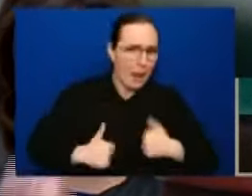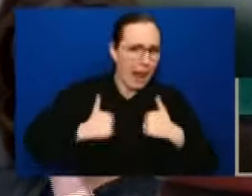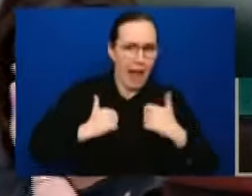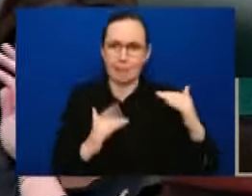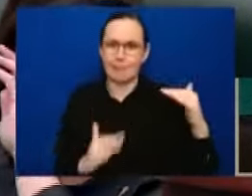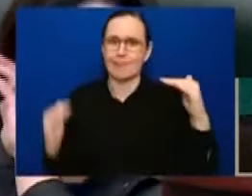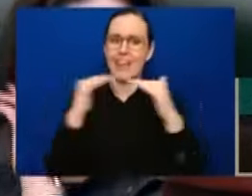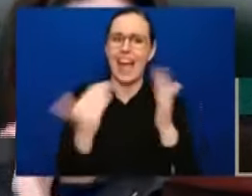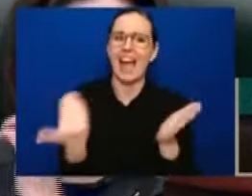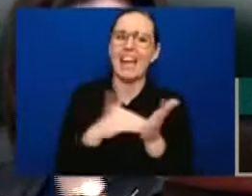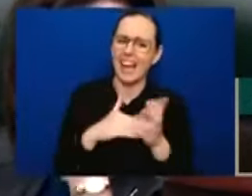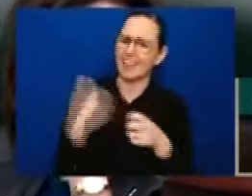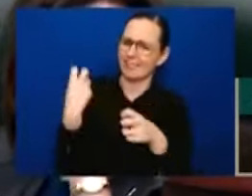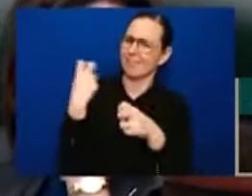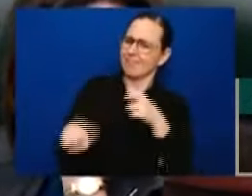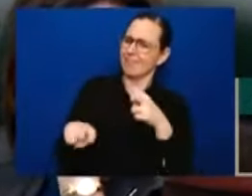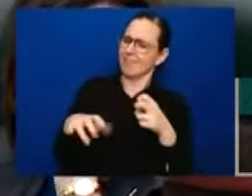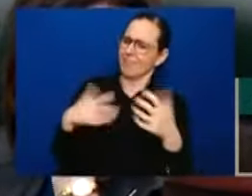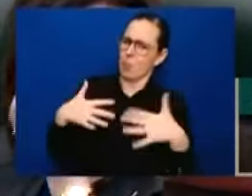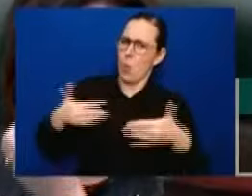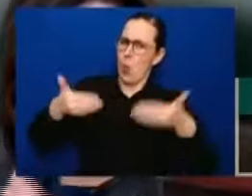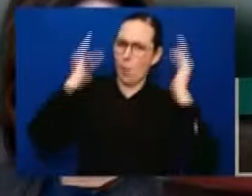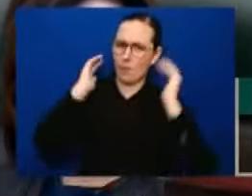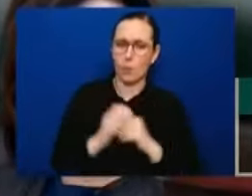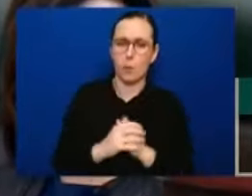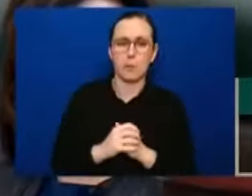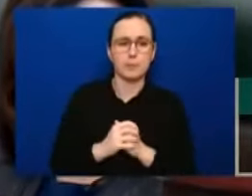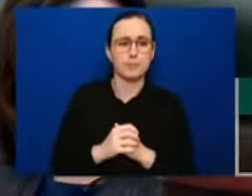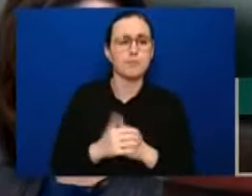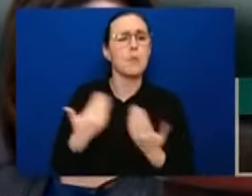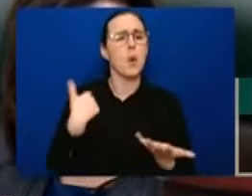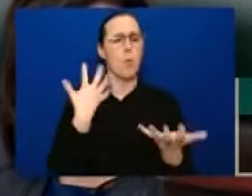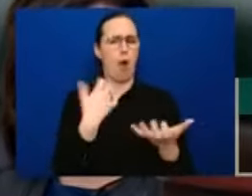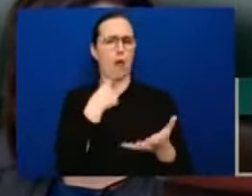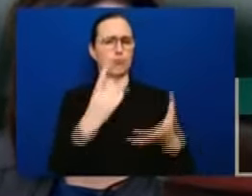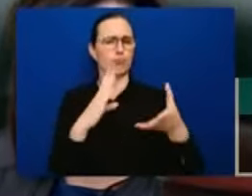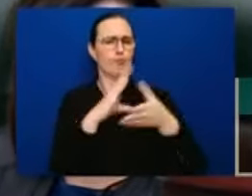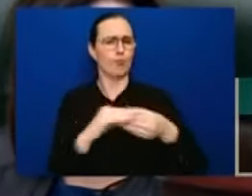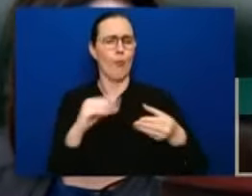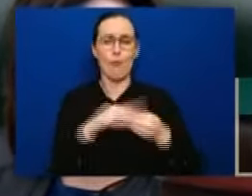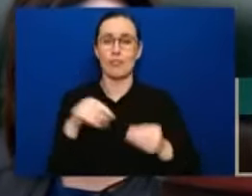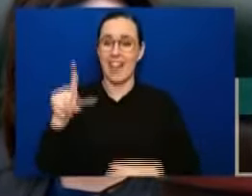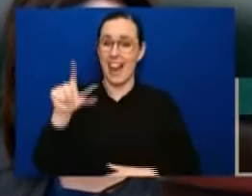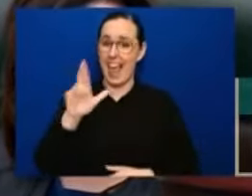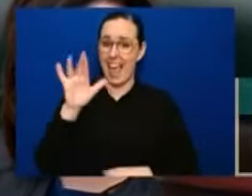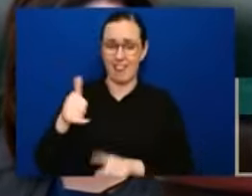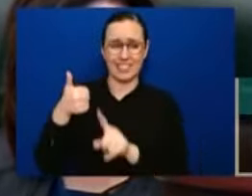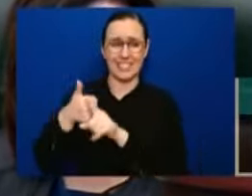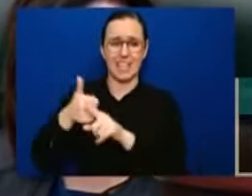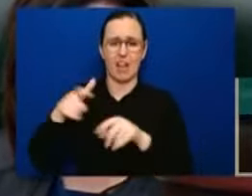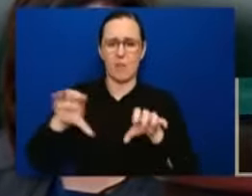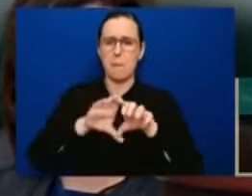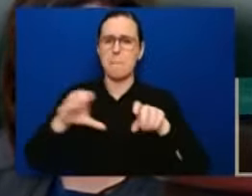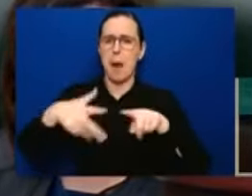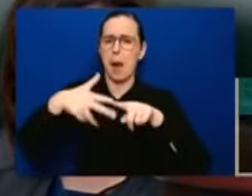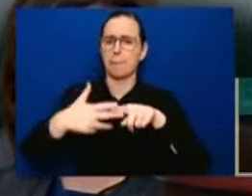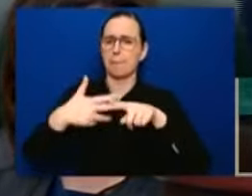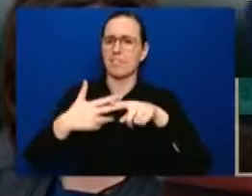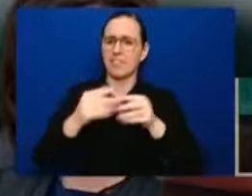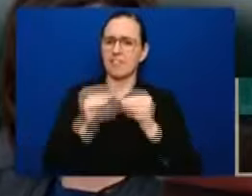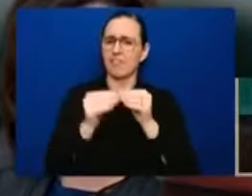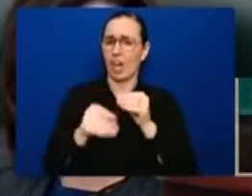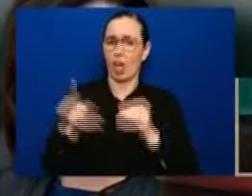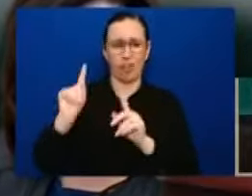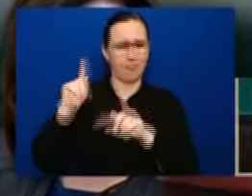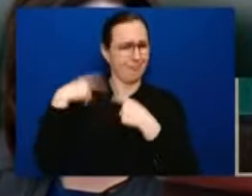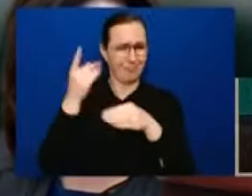over 30 years. He has always enjoyed working, being able to provide for himself and his family, connecting with colleagues, the rhythm